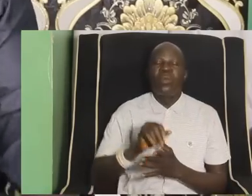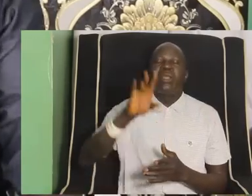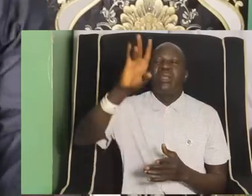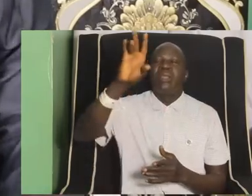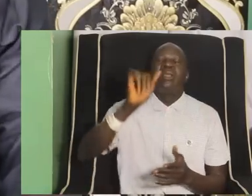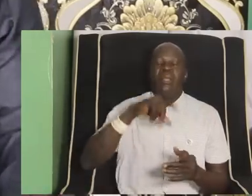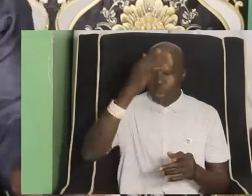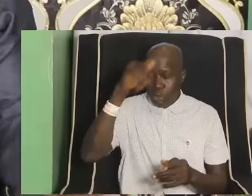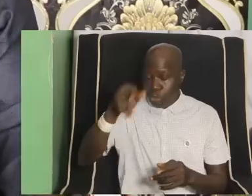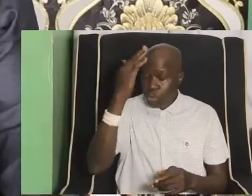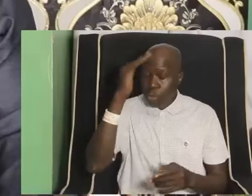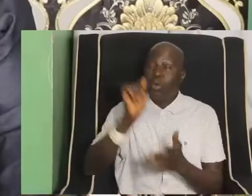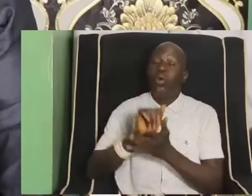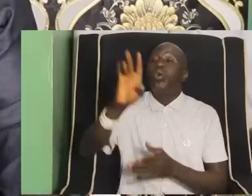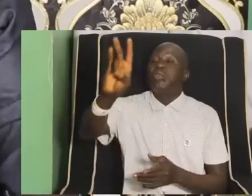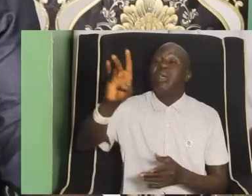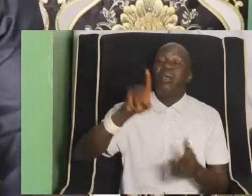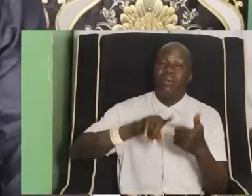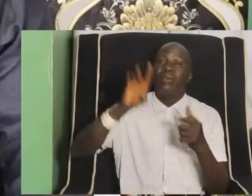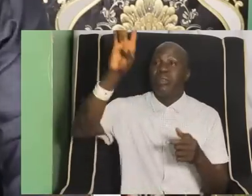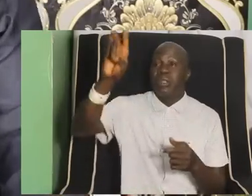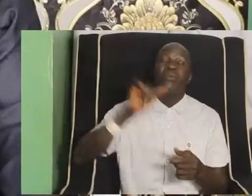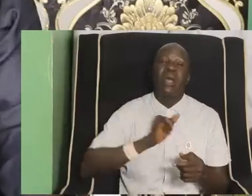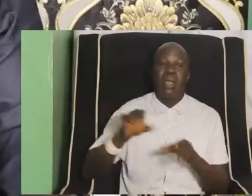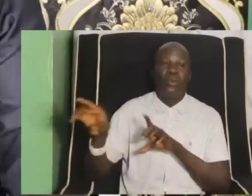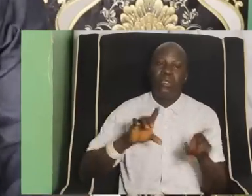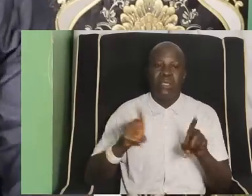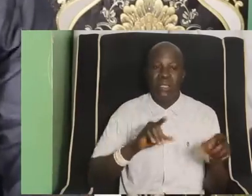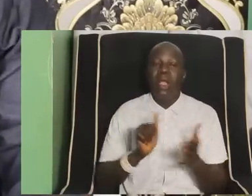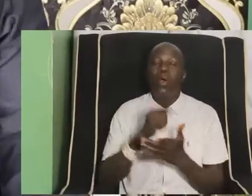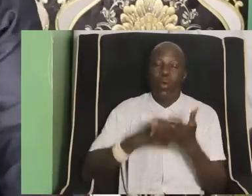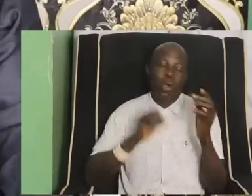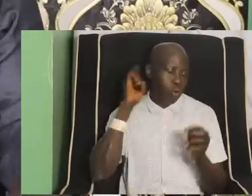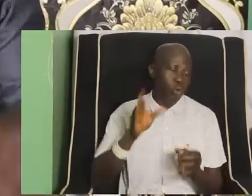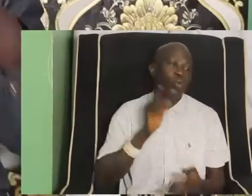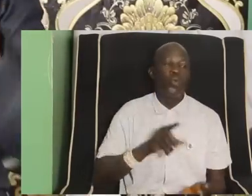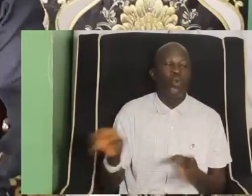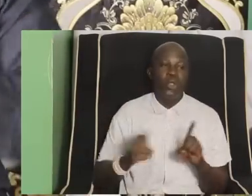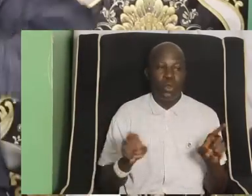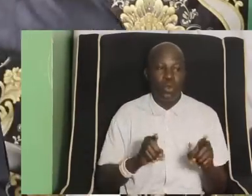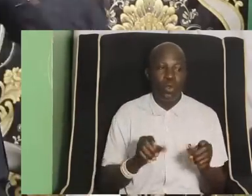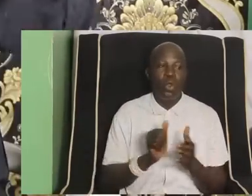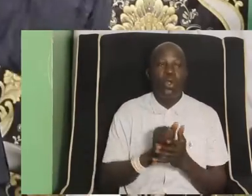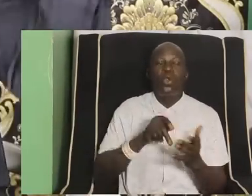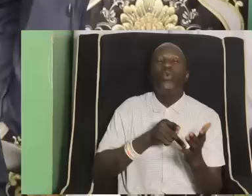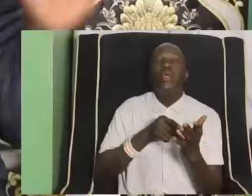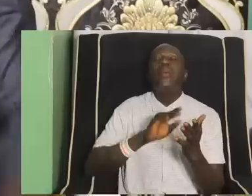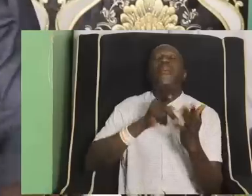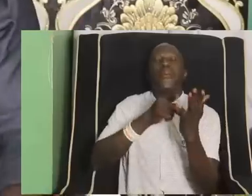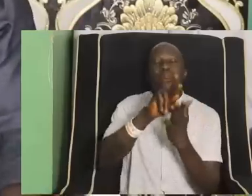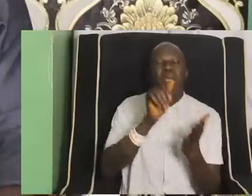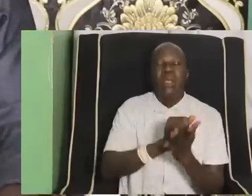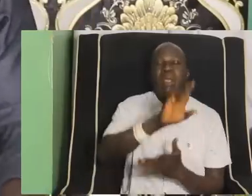under done. You know, 7-7 I do it. Under is yearly for you. What would you do? A man fi 7 tore fun wole. We will